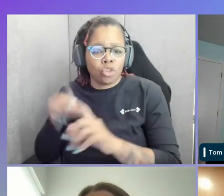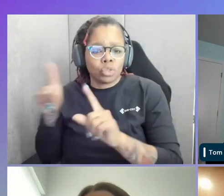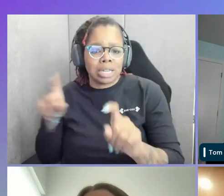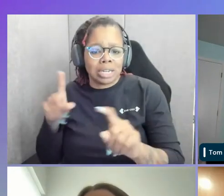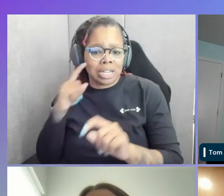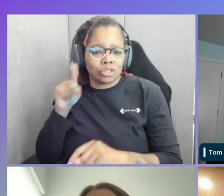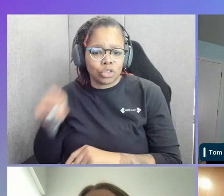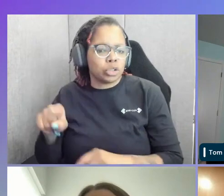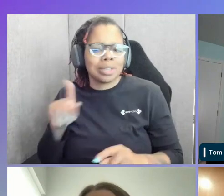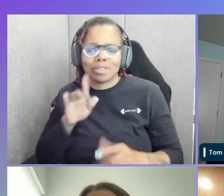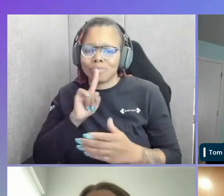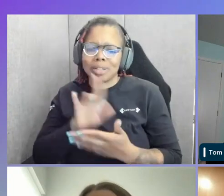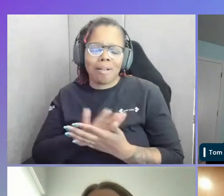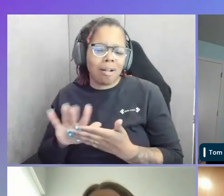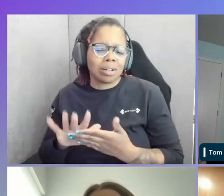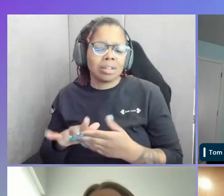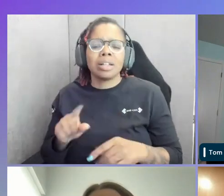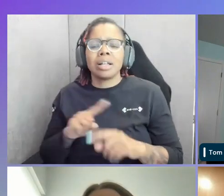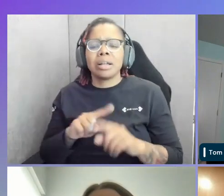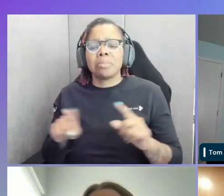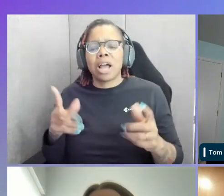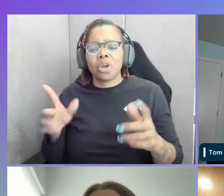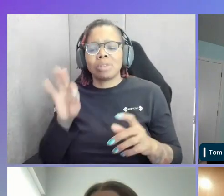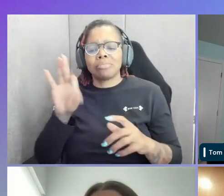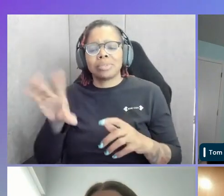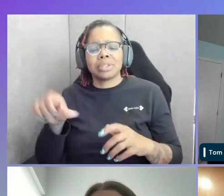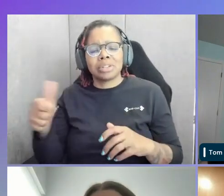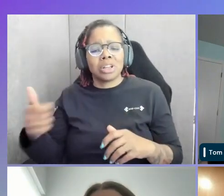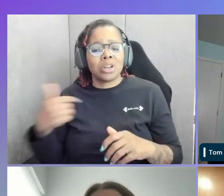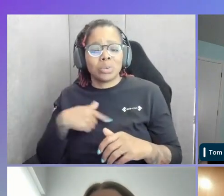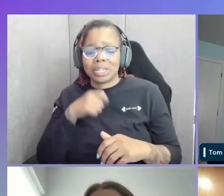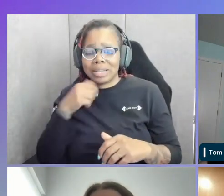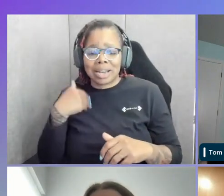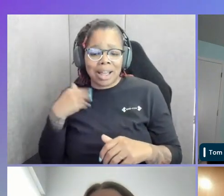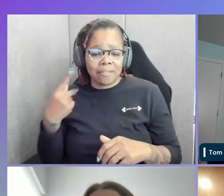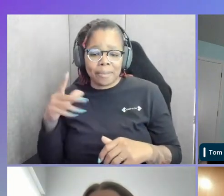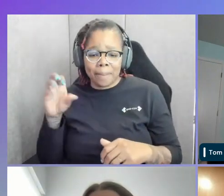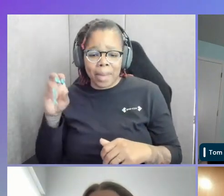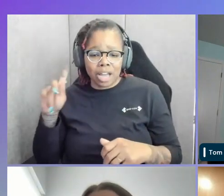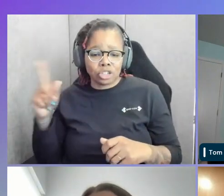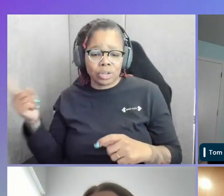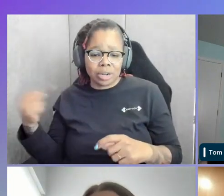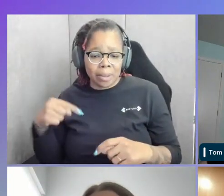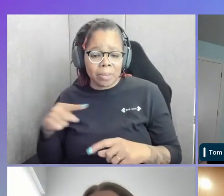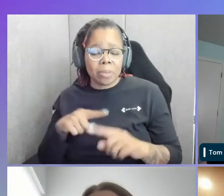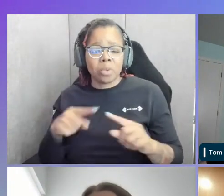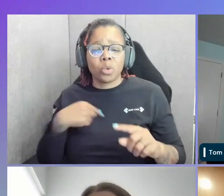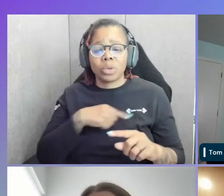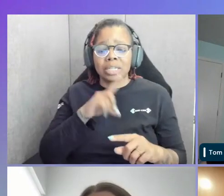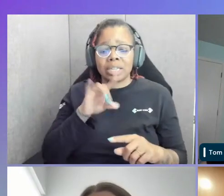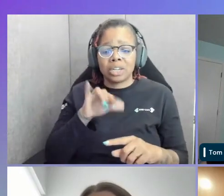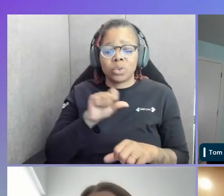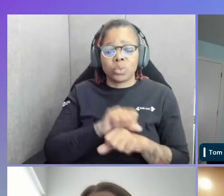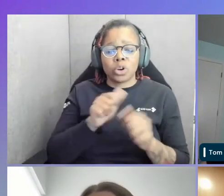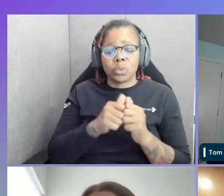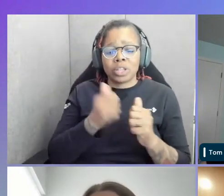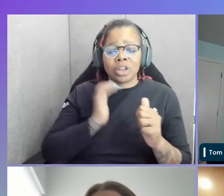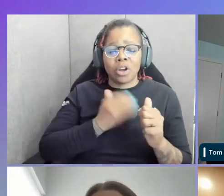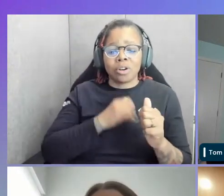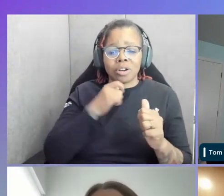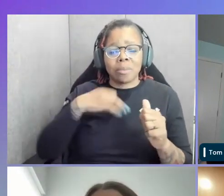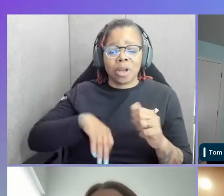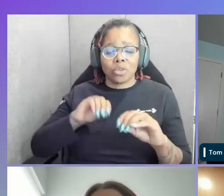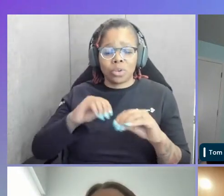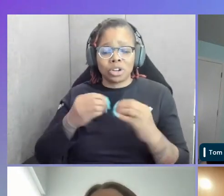kind. But I do want to give another tip. So we didn't have Patrick come in, but we did work with our nonprofit organization and we asked